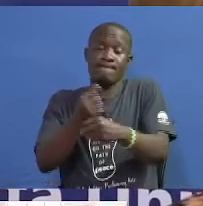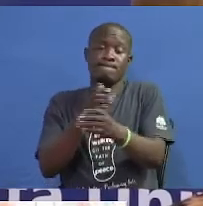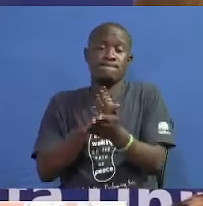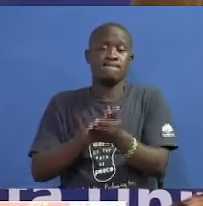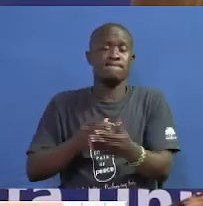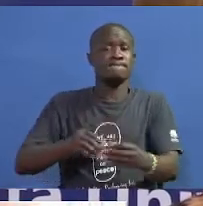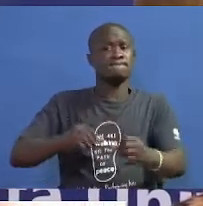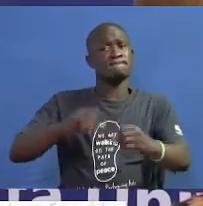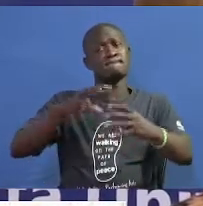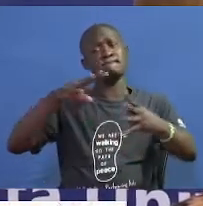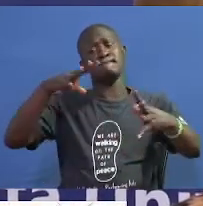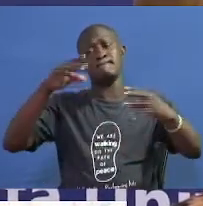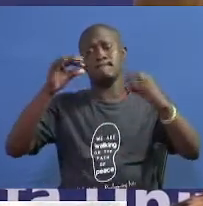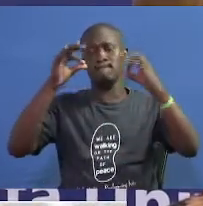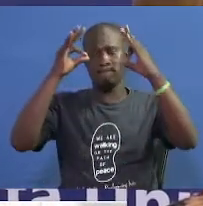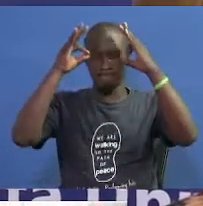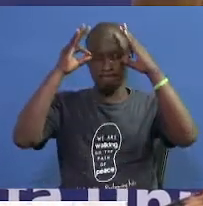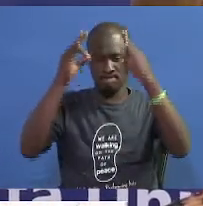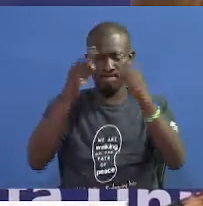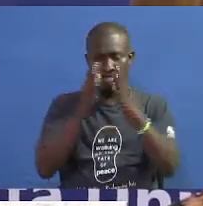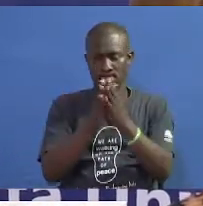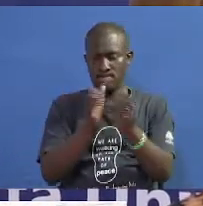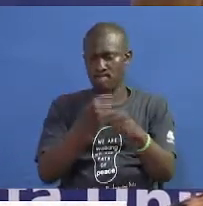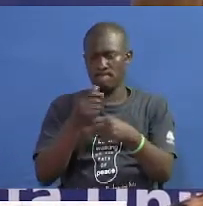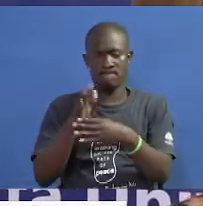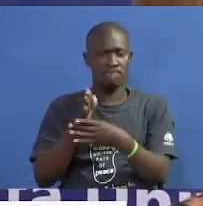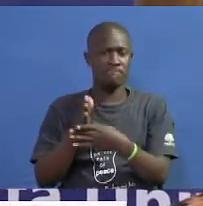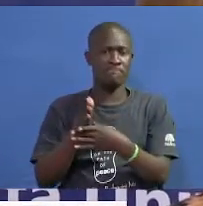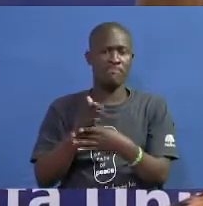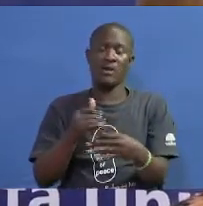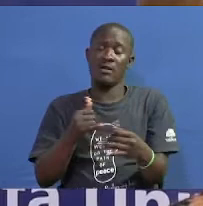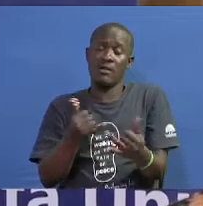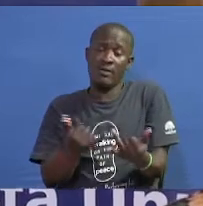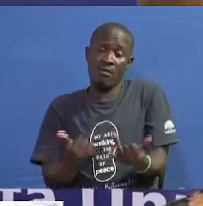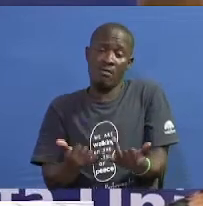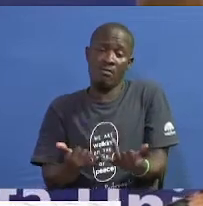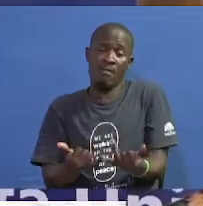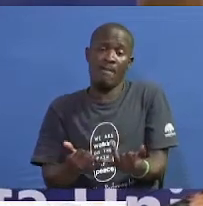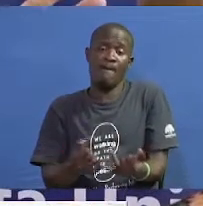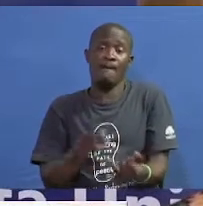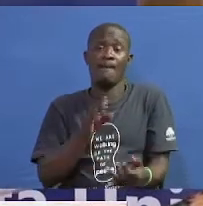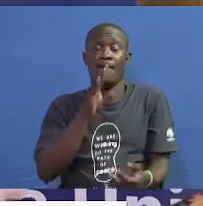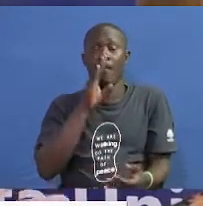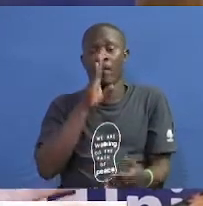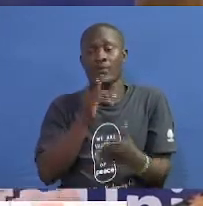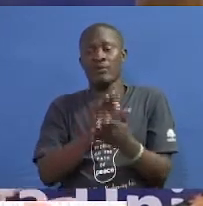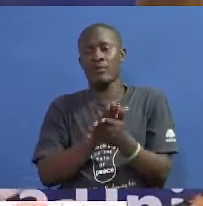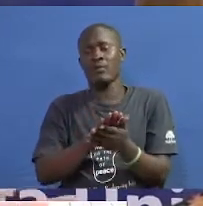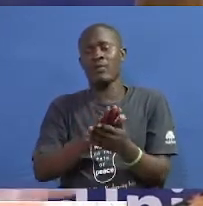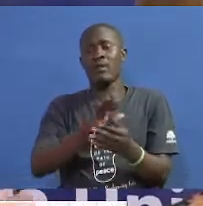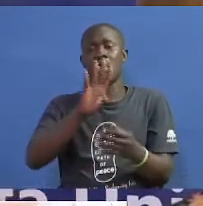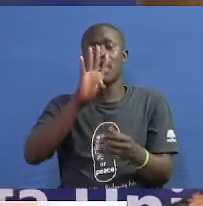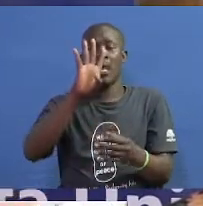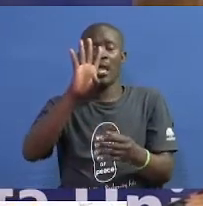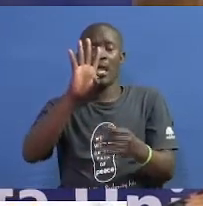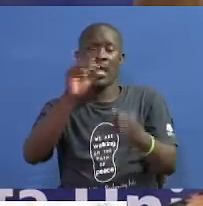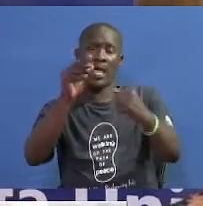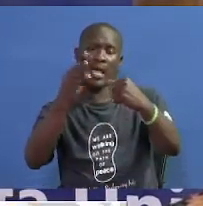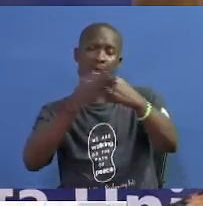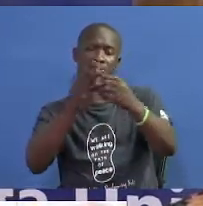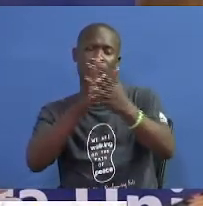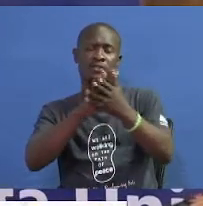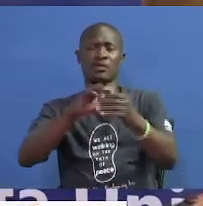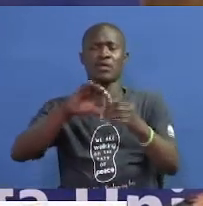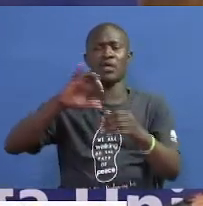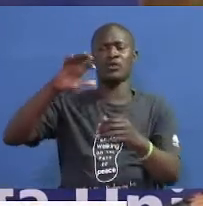great decisions on, that's very inexpensive and affordable, and it's now going to be in 8 different counties in Kenya in the hands